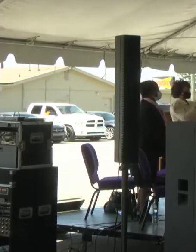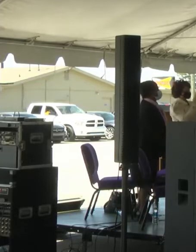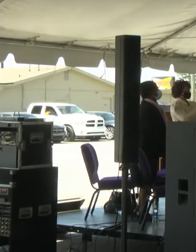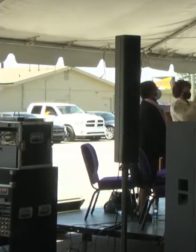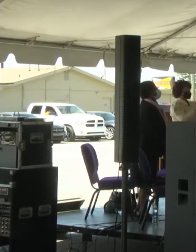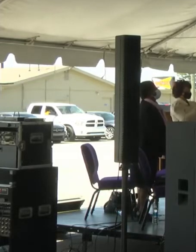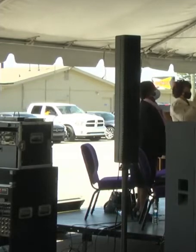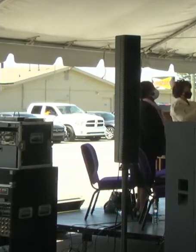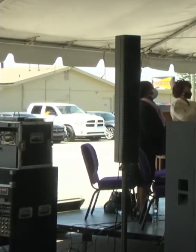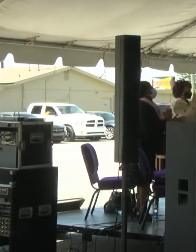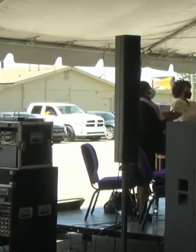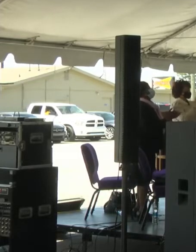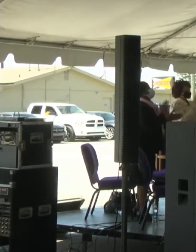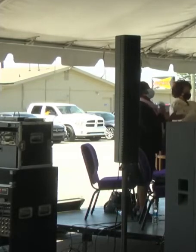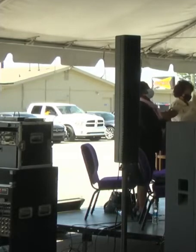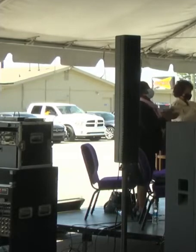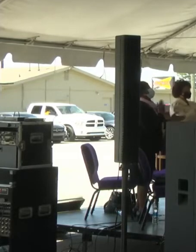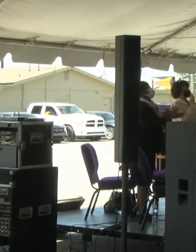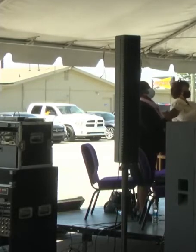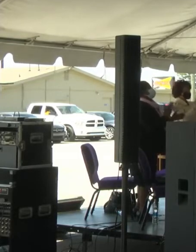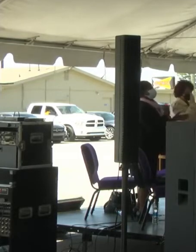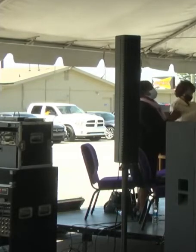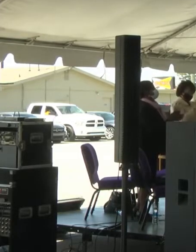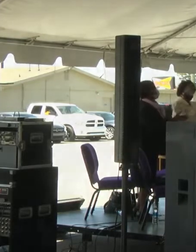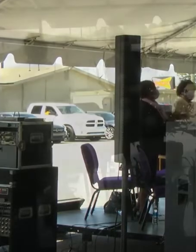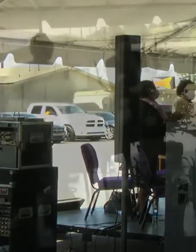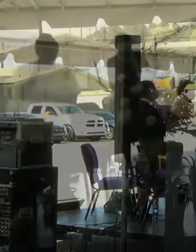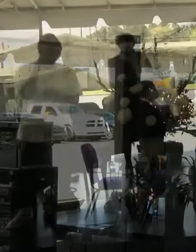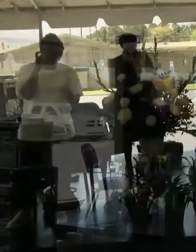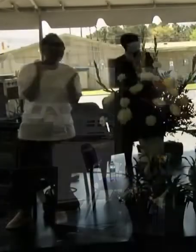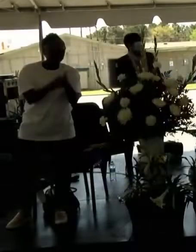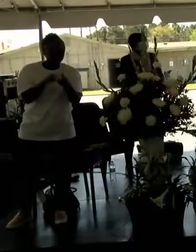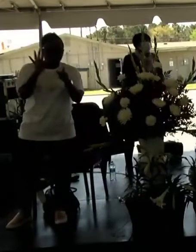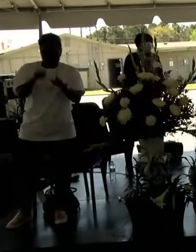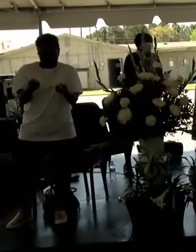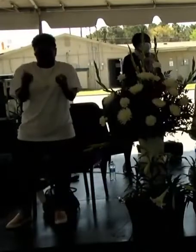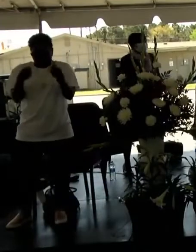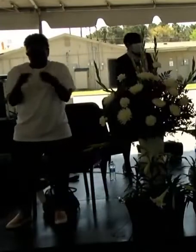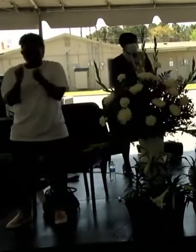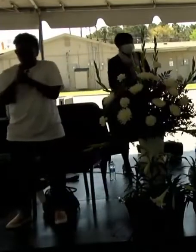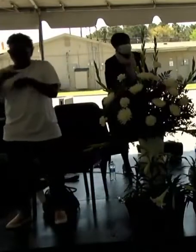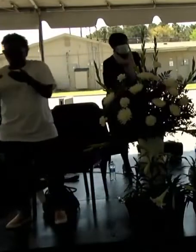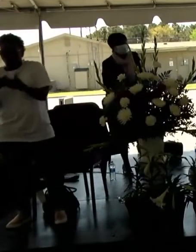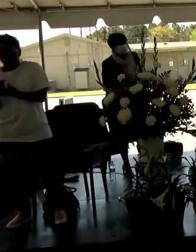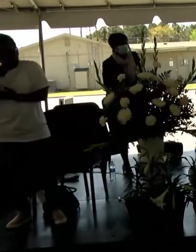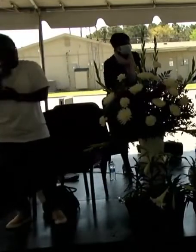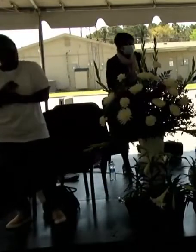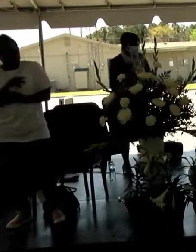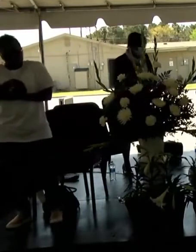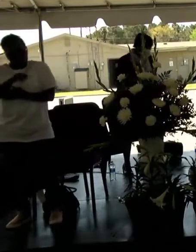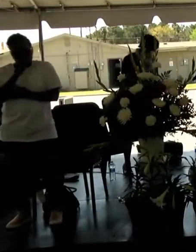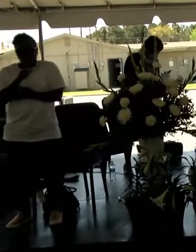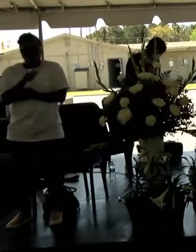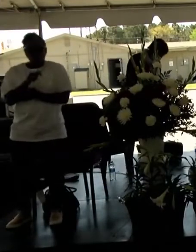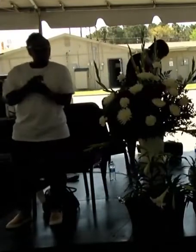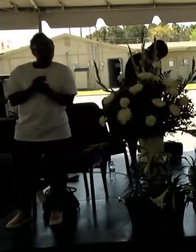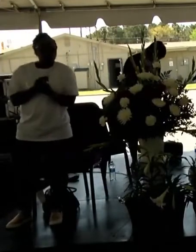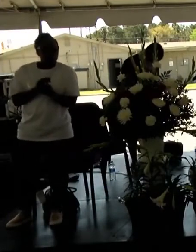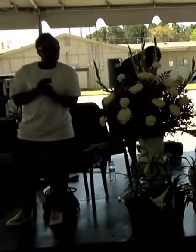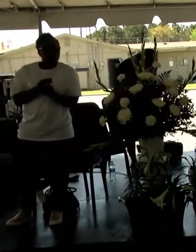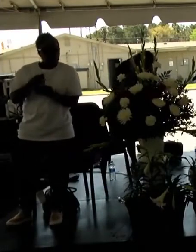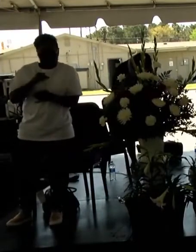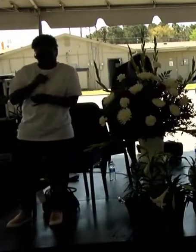what situation you in, you understand, I didn't realize it came with all of this. Paul says, I